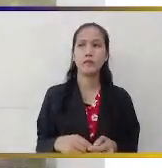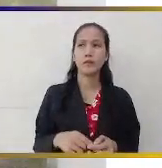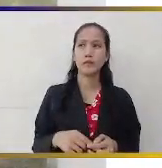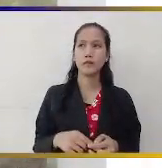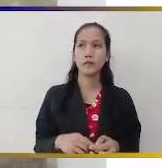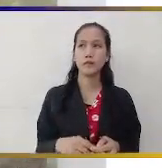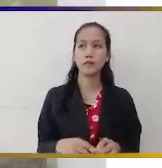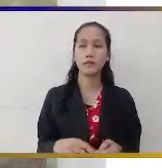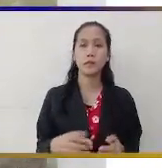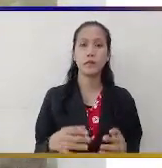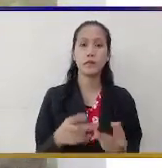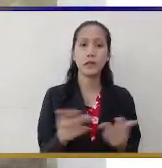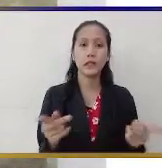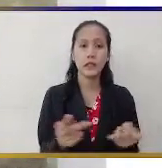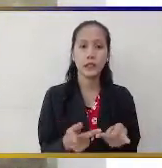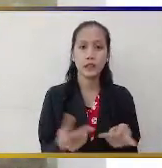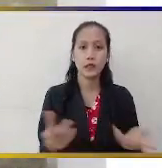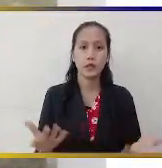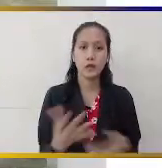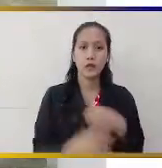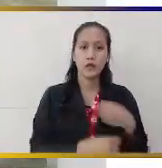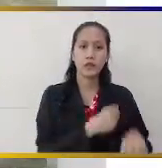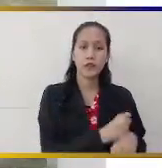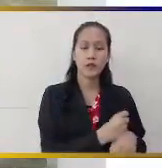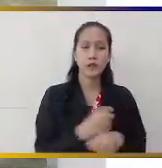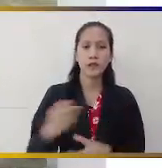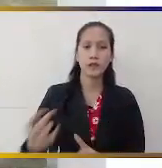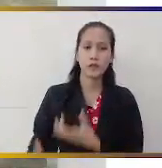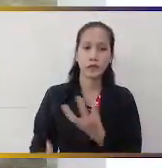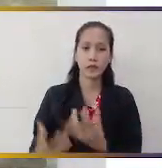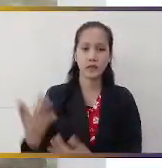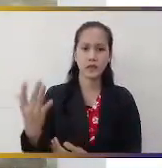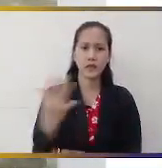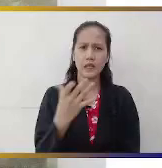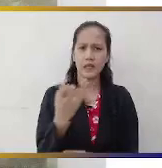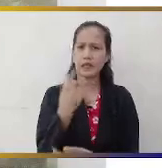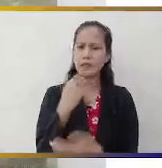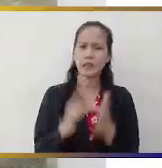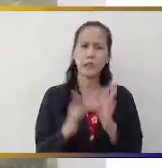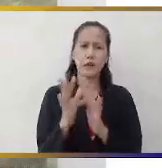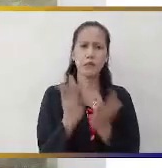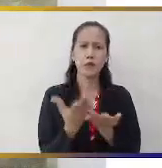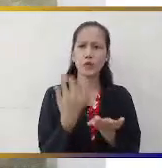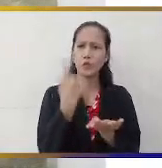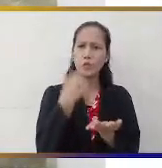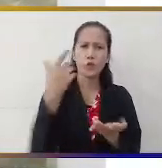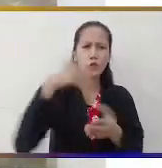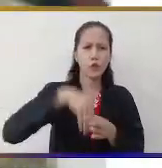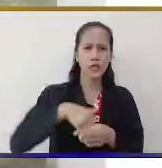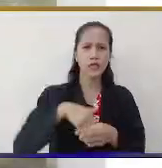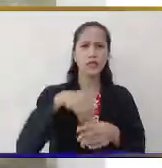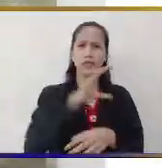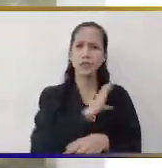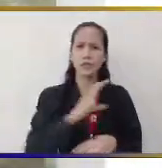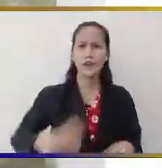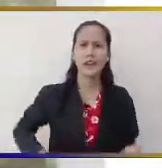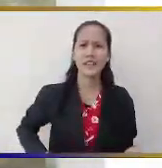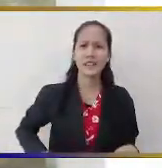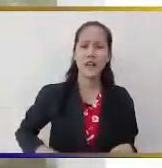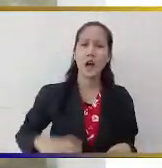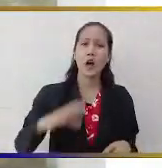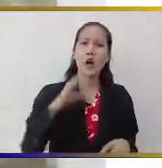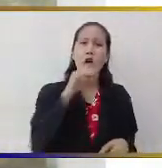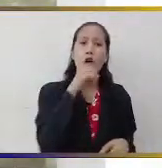free from the devil. If any man be in Christ, he's a new creature. All things are passed away. Woohoo! Glory! All